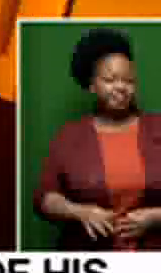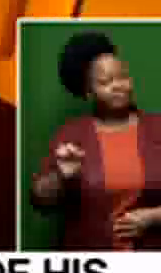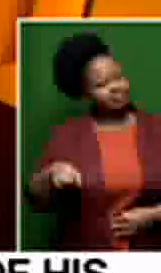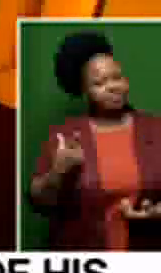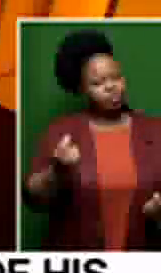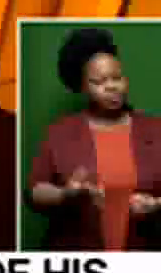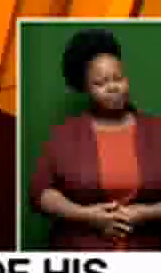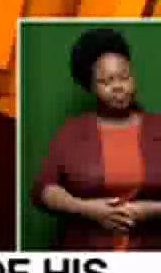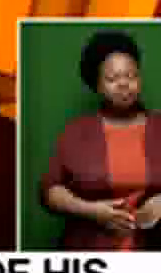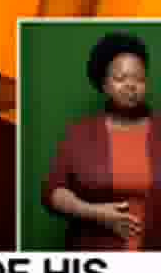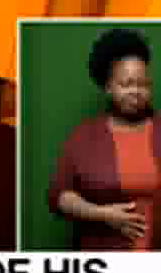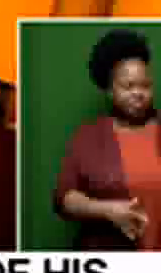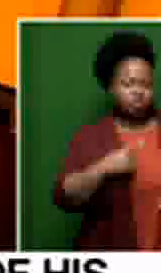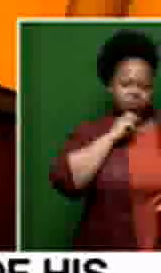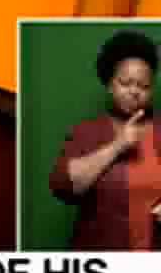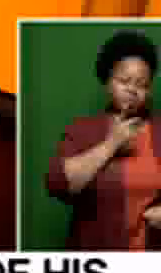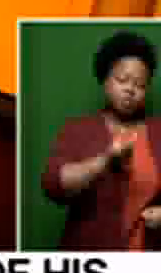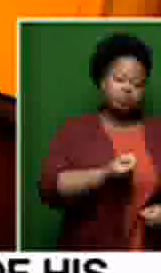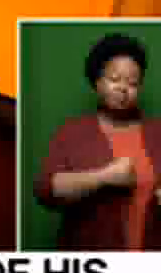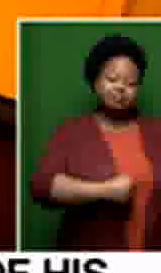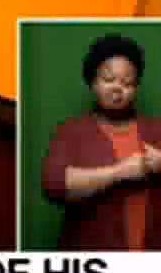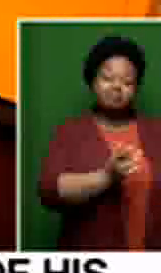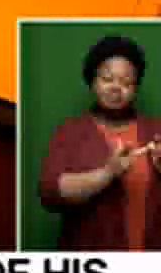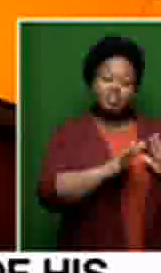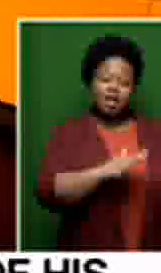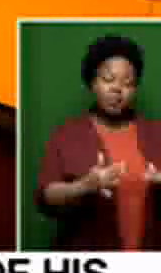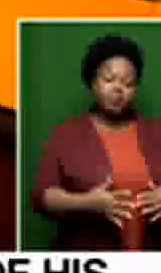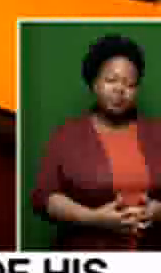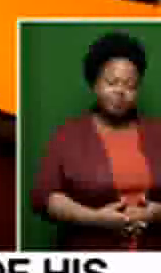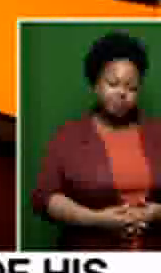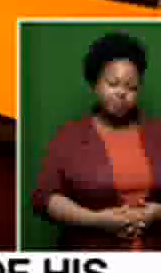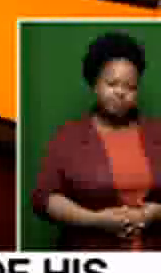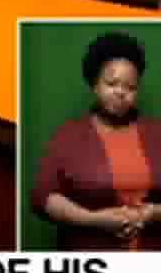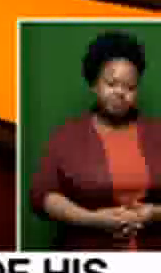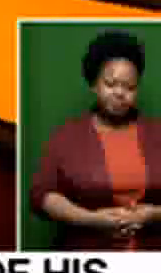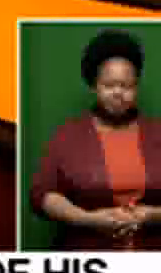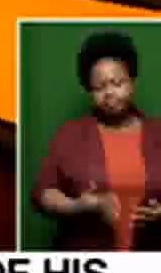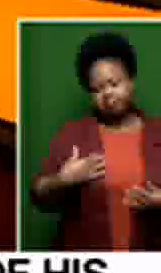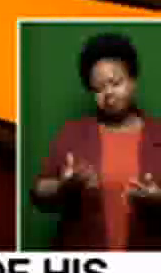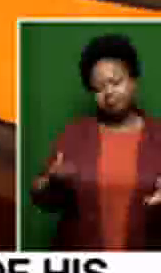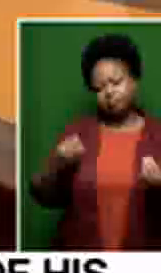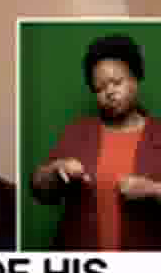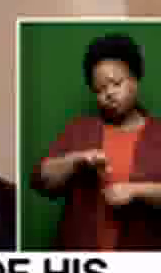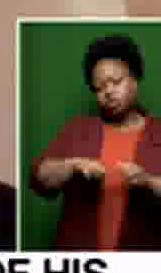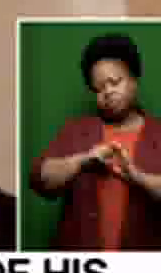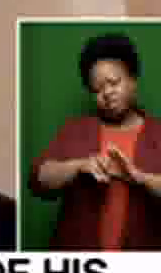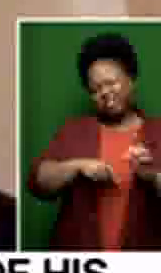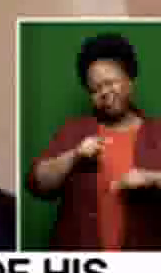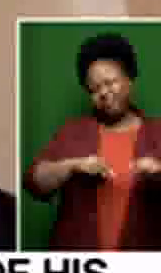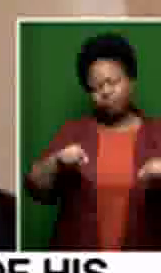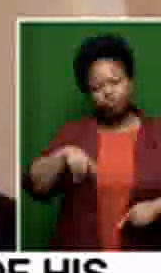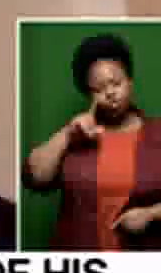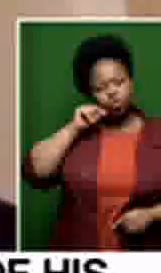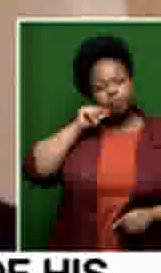favor. Yeah, sure, most definitely. And how do your fans connect with you? They can find me on all social media platforms.